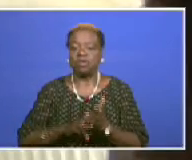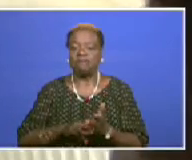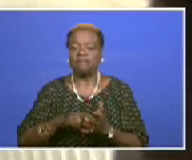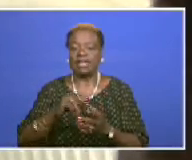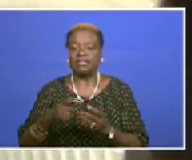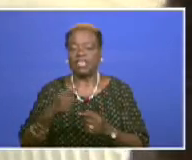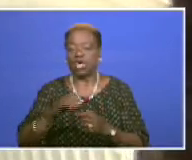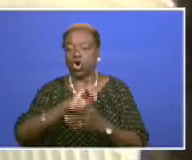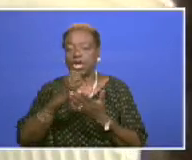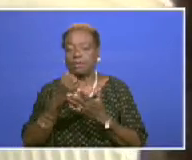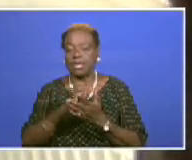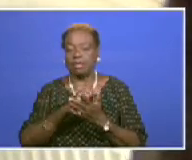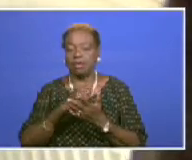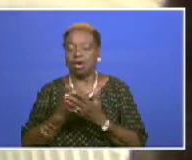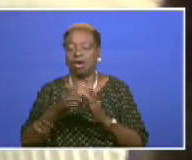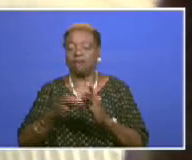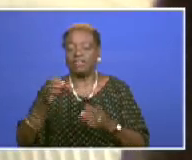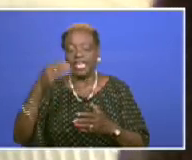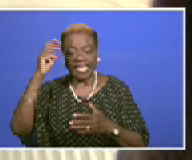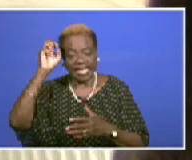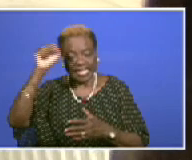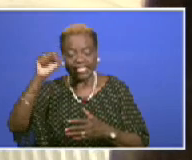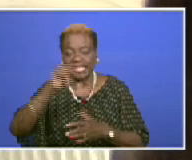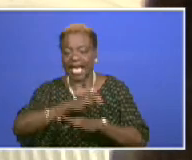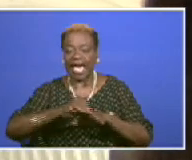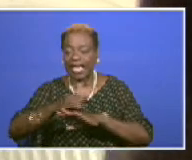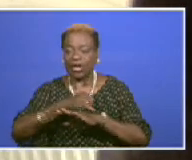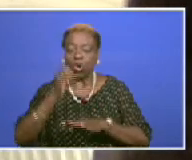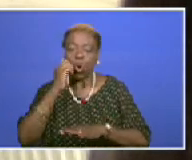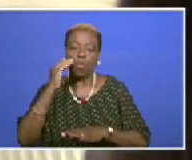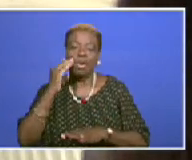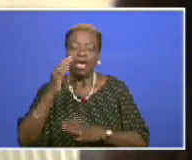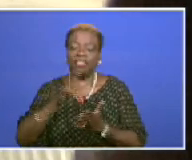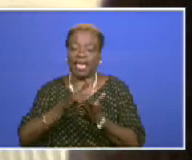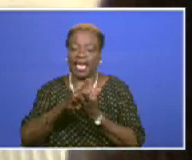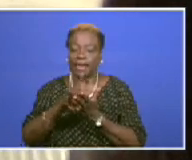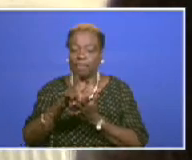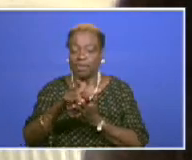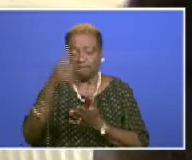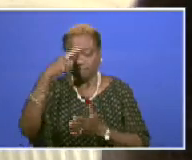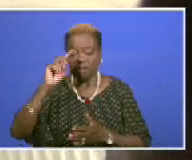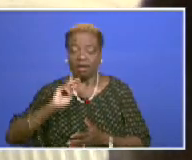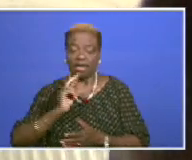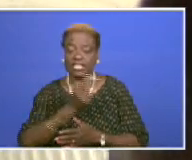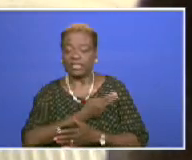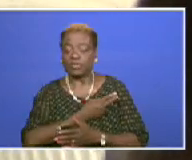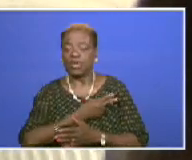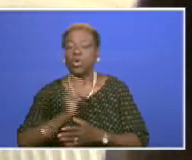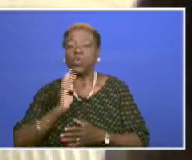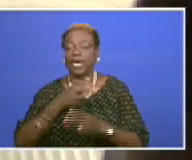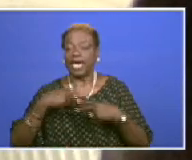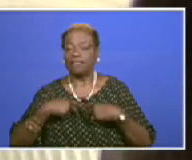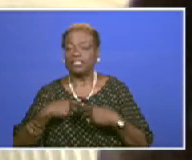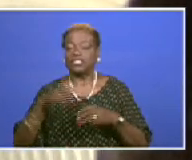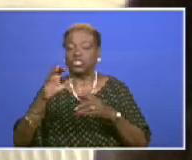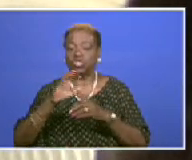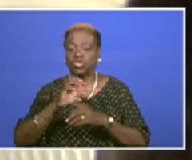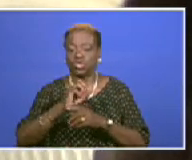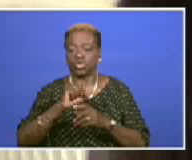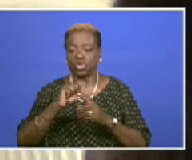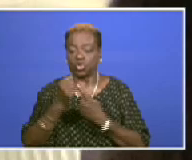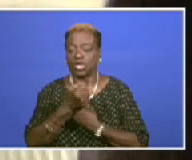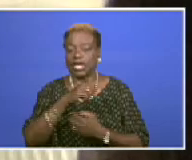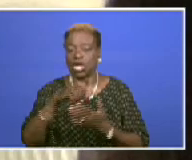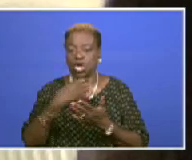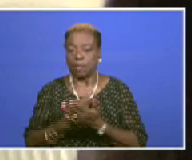home. The airport represents for us the opportunity to address many of our socioeconomic challenges, unemployment and underemployment,